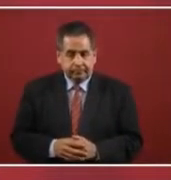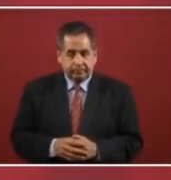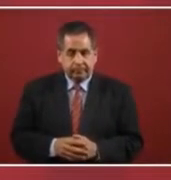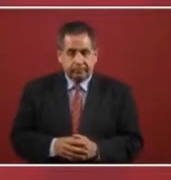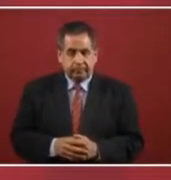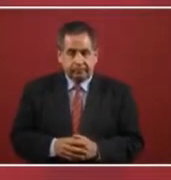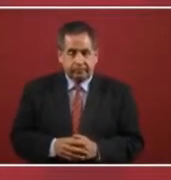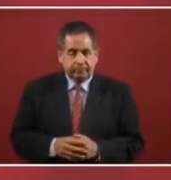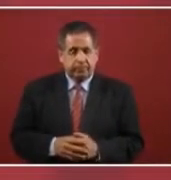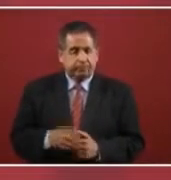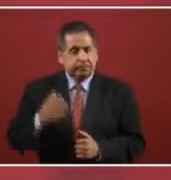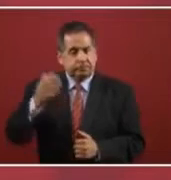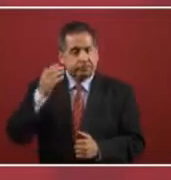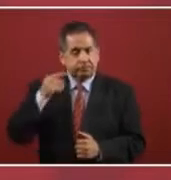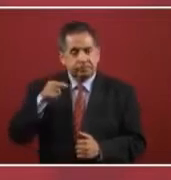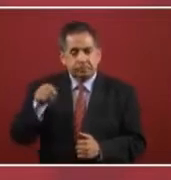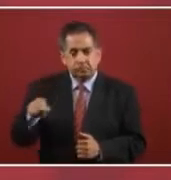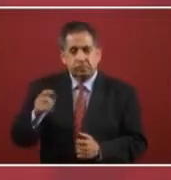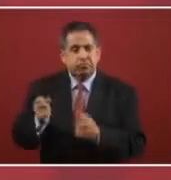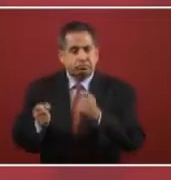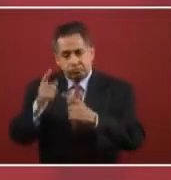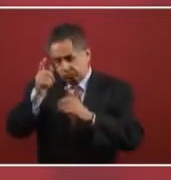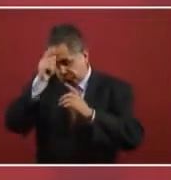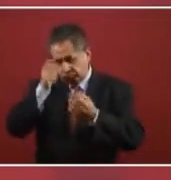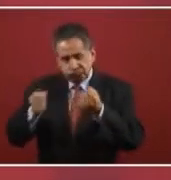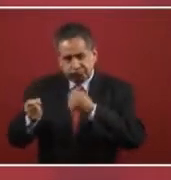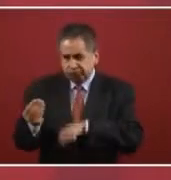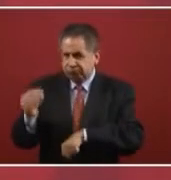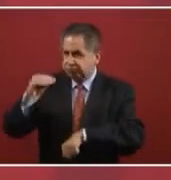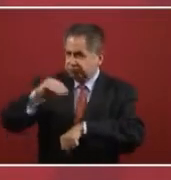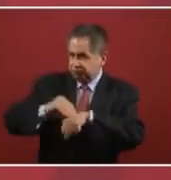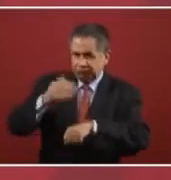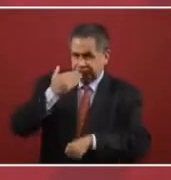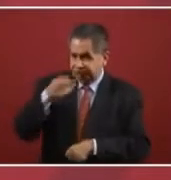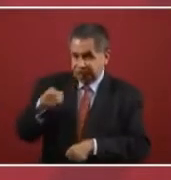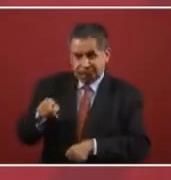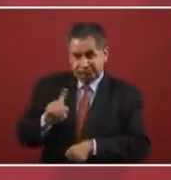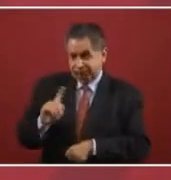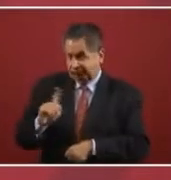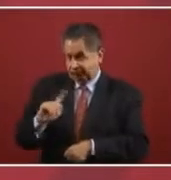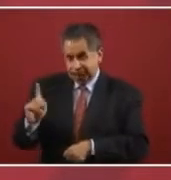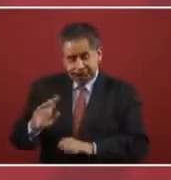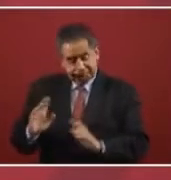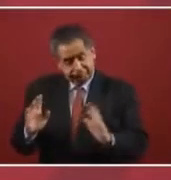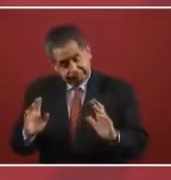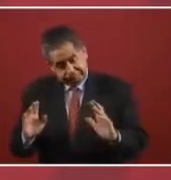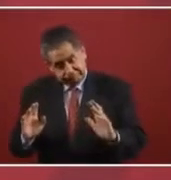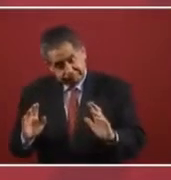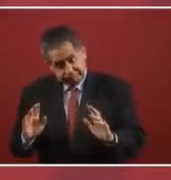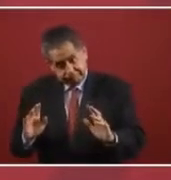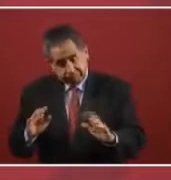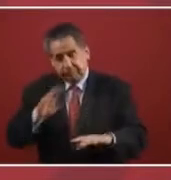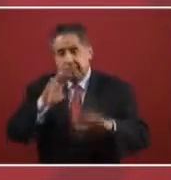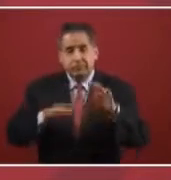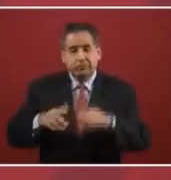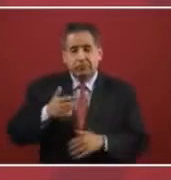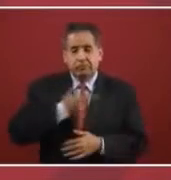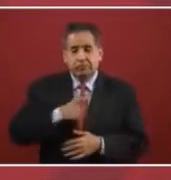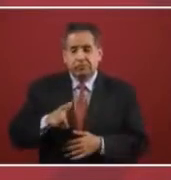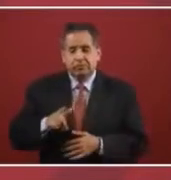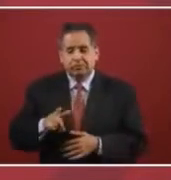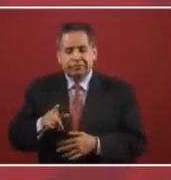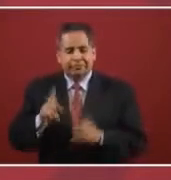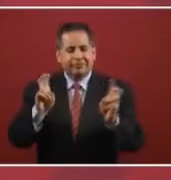no se portaron they didn't bien. Behave properly. A veces nos, les gusta que yo use they, la